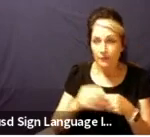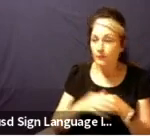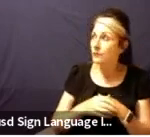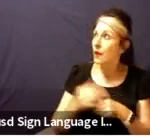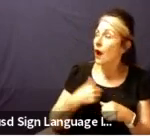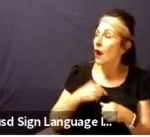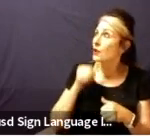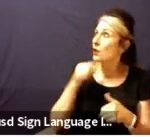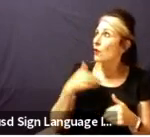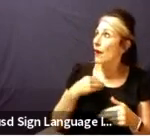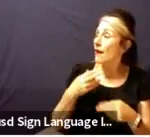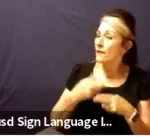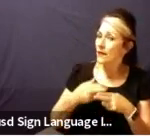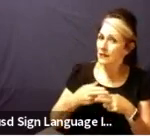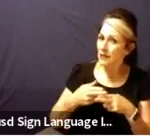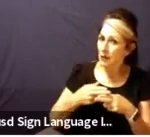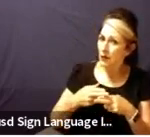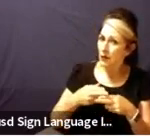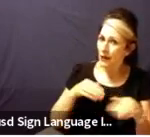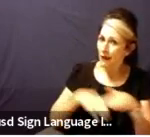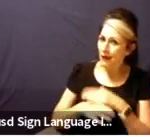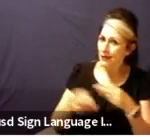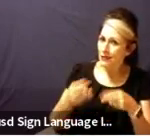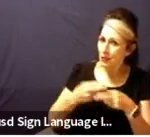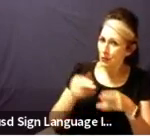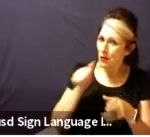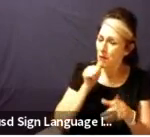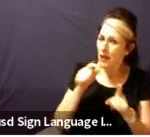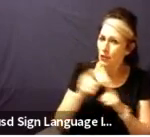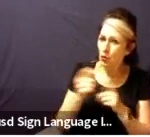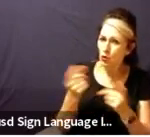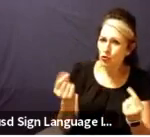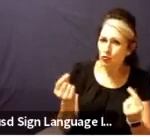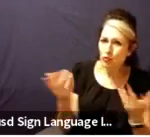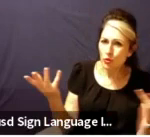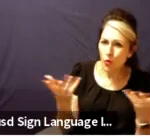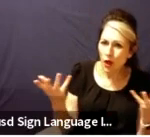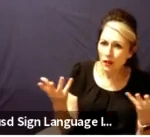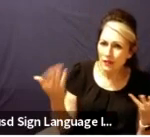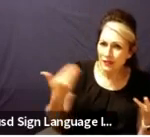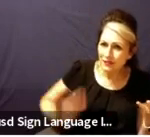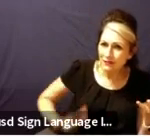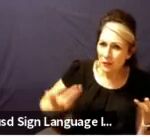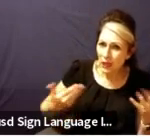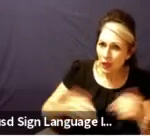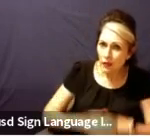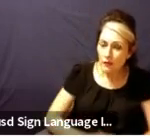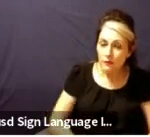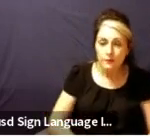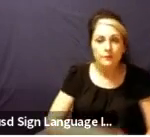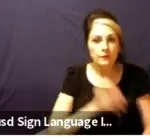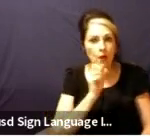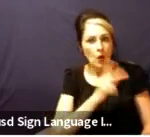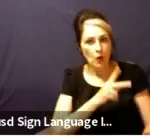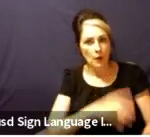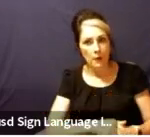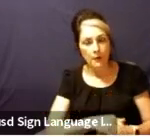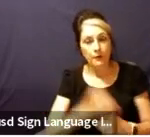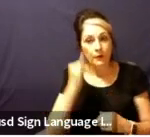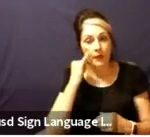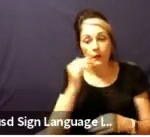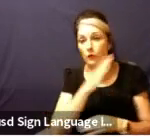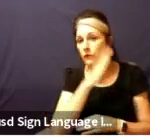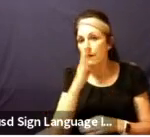not have access to the temporary password. What can I do? Okay, So if you have